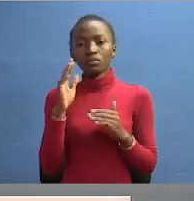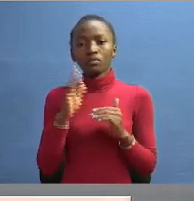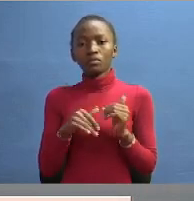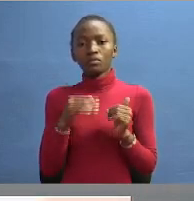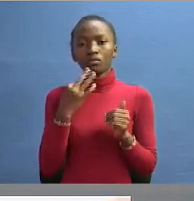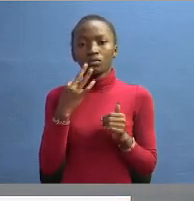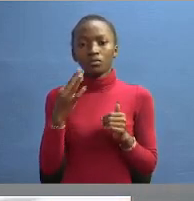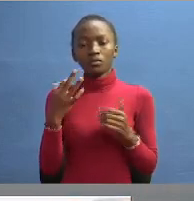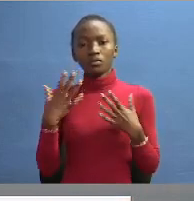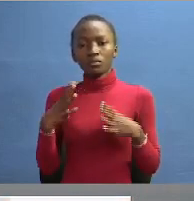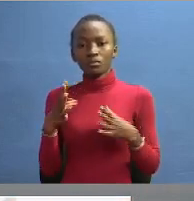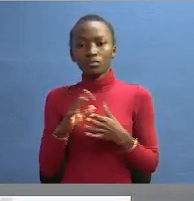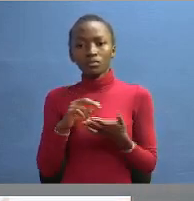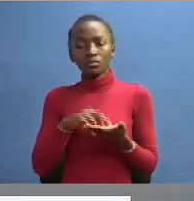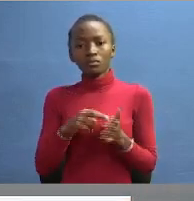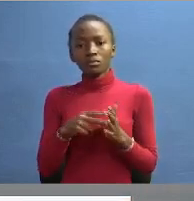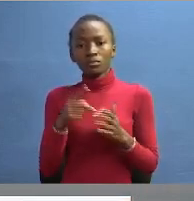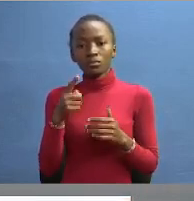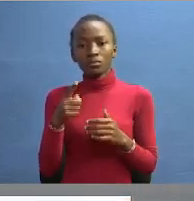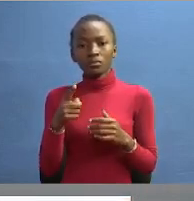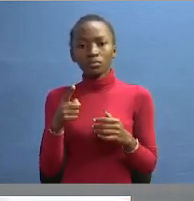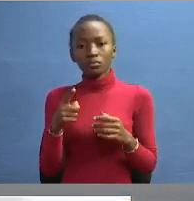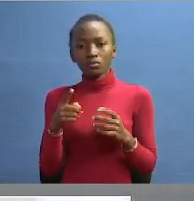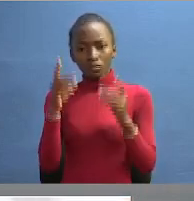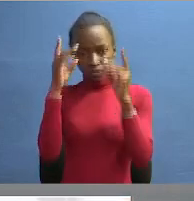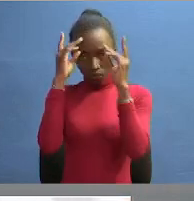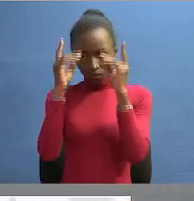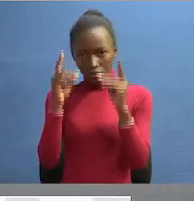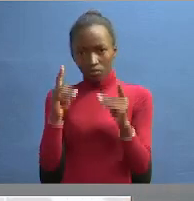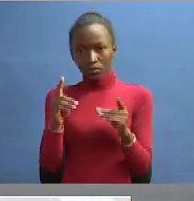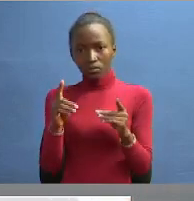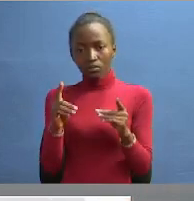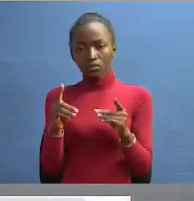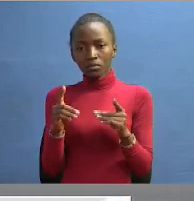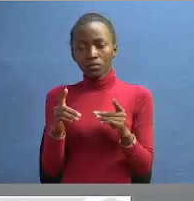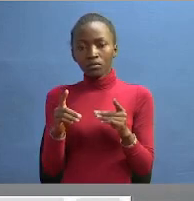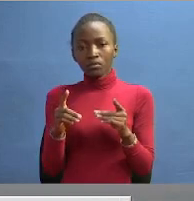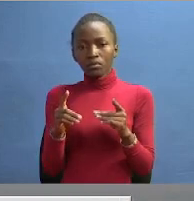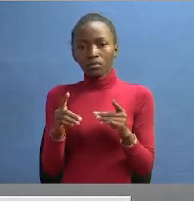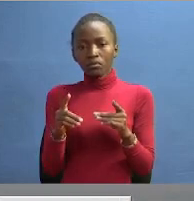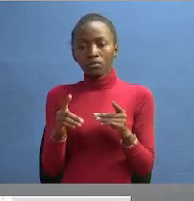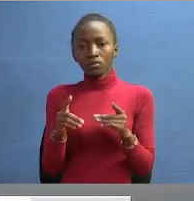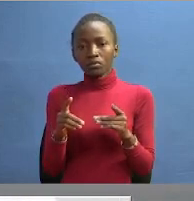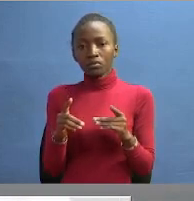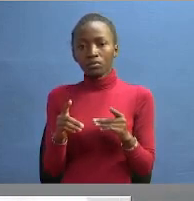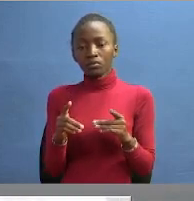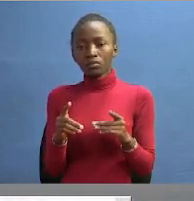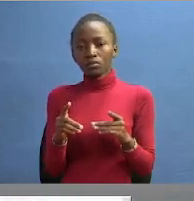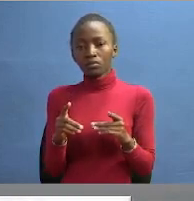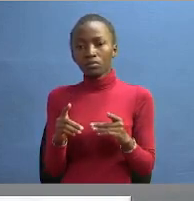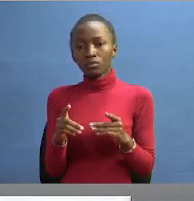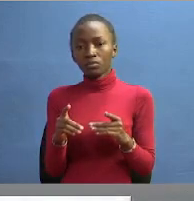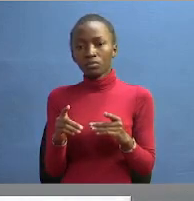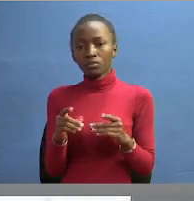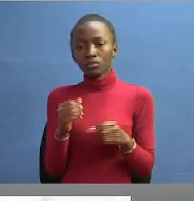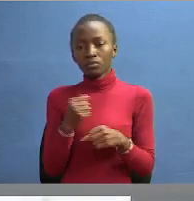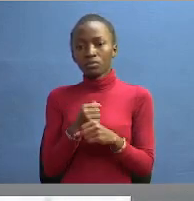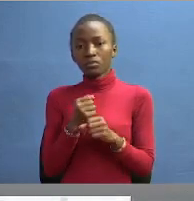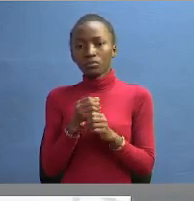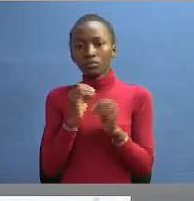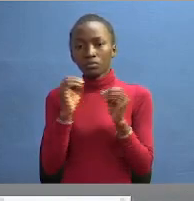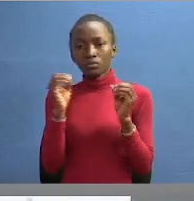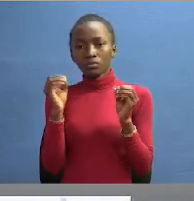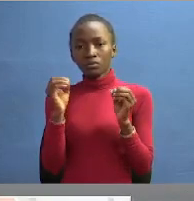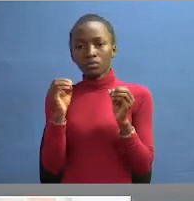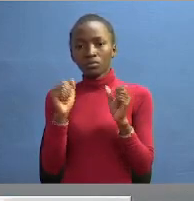not committed to the resolutions made in the Angola Peace Accord. So what we have seen, the Nairobi peace process, could it bring